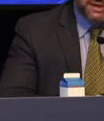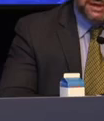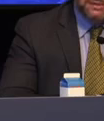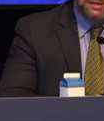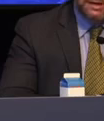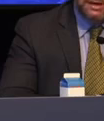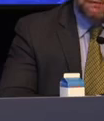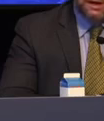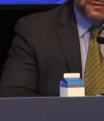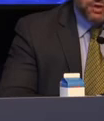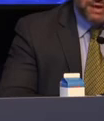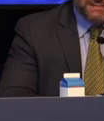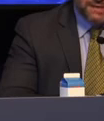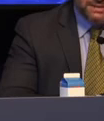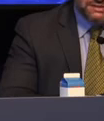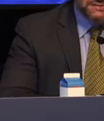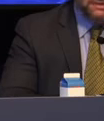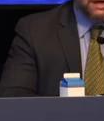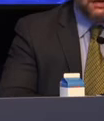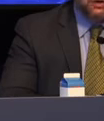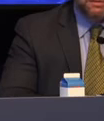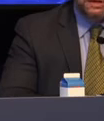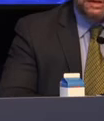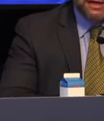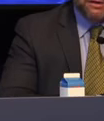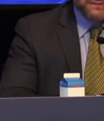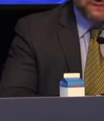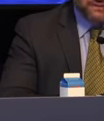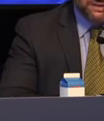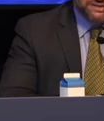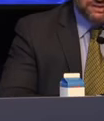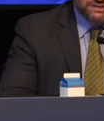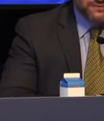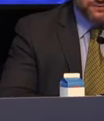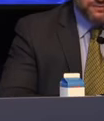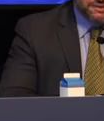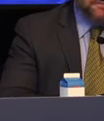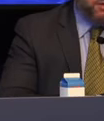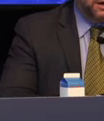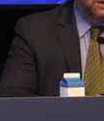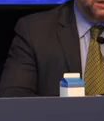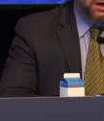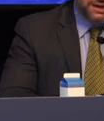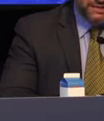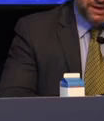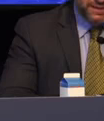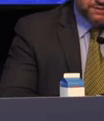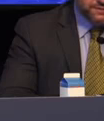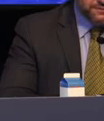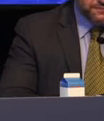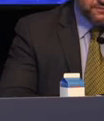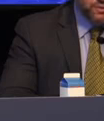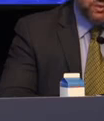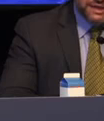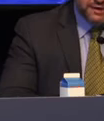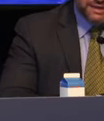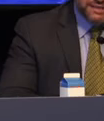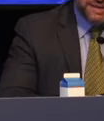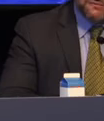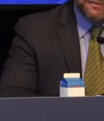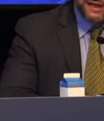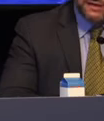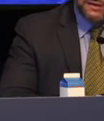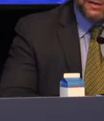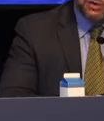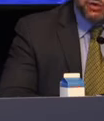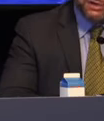$1.4 billion in regular UI payments and $2 billion in federal assistance. But we aren't just talking about numbers. We hear the